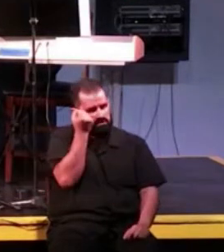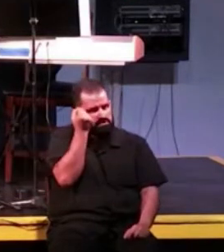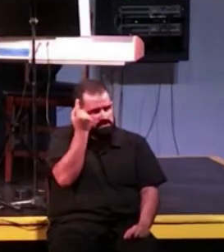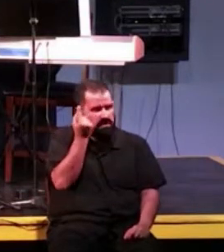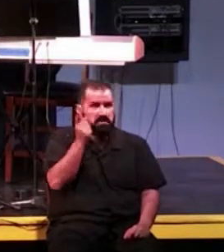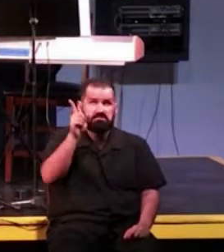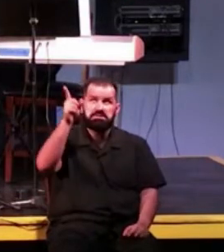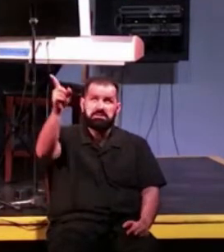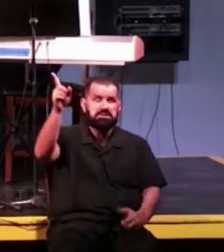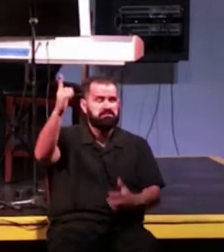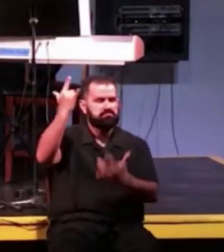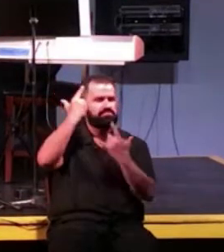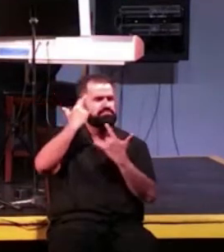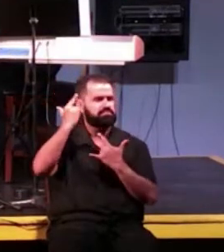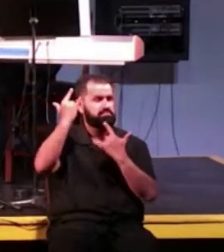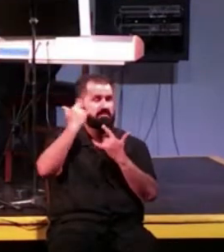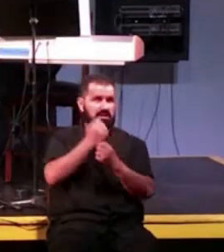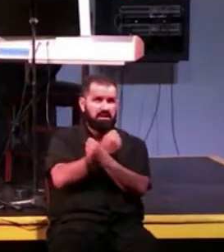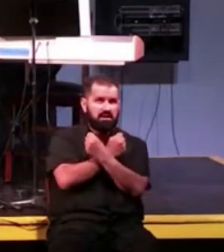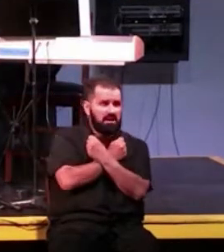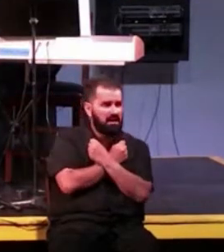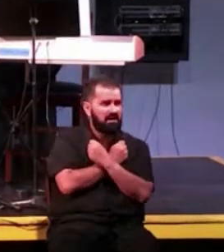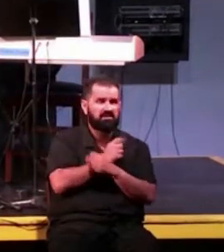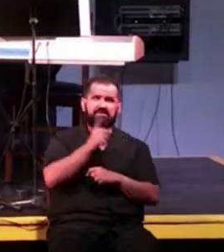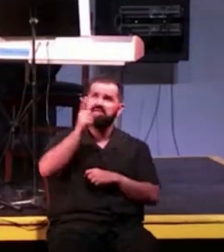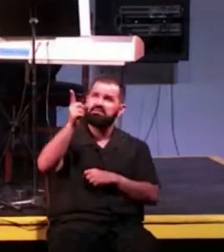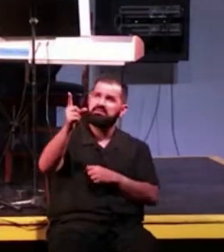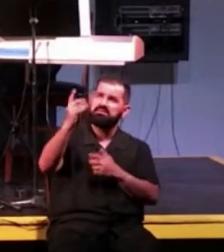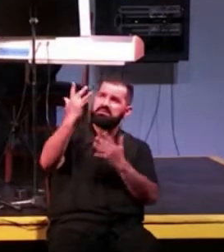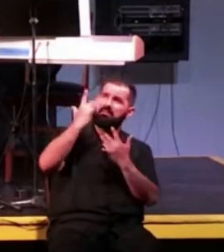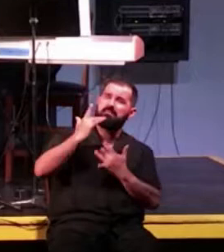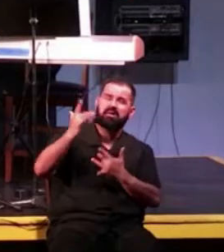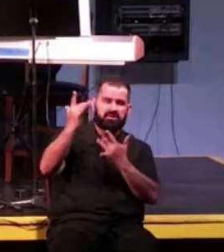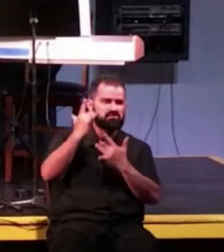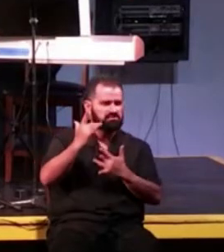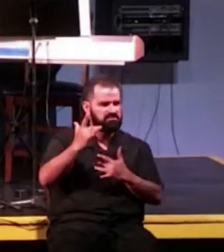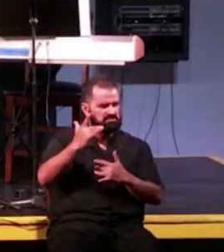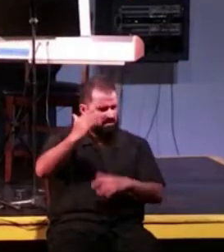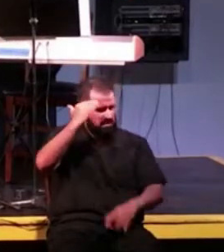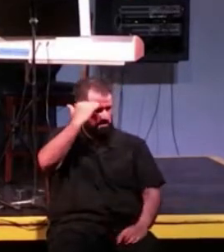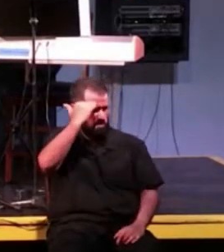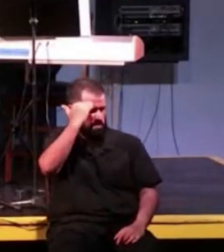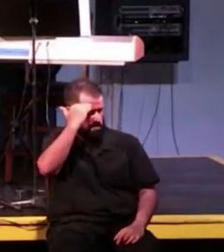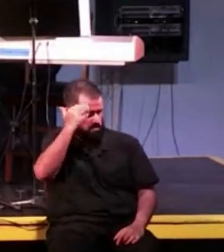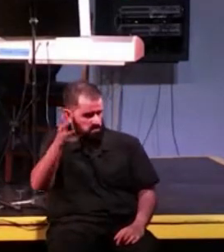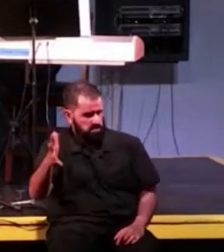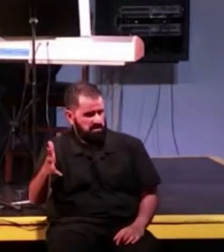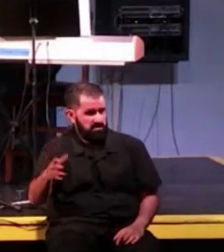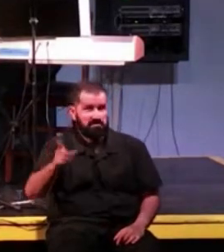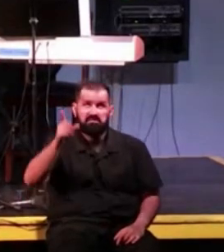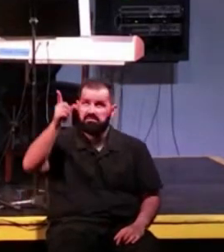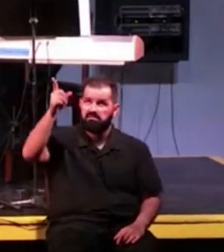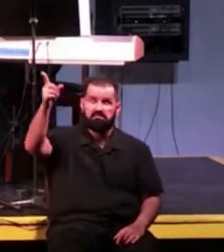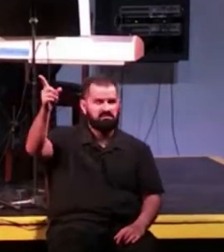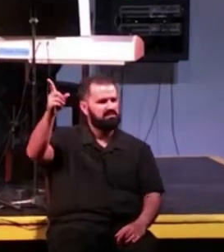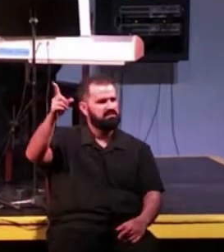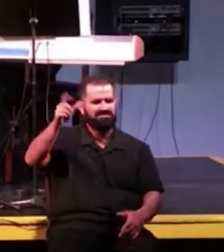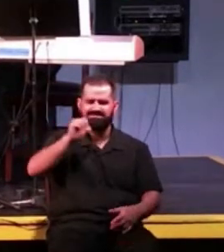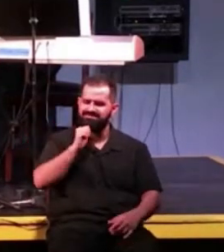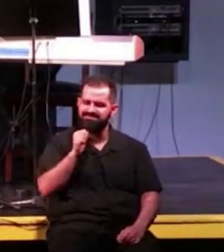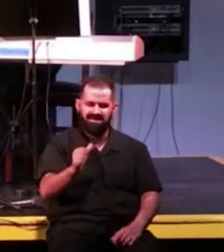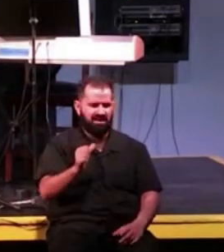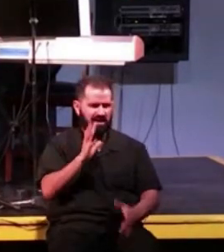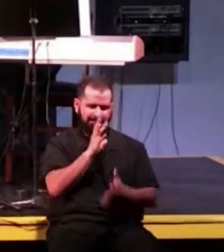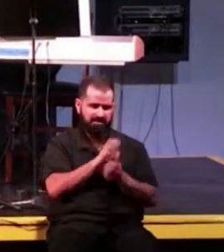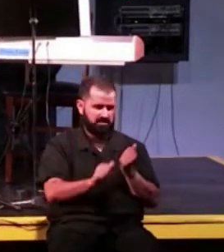compassion and God is a God of love and God is a God of pity. I know that God is the direct opposite of